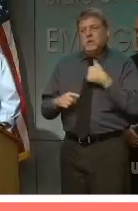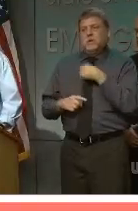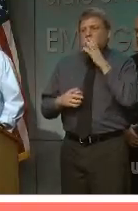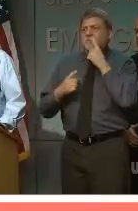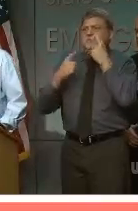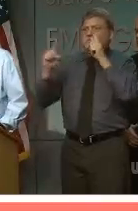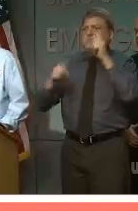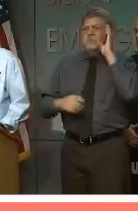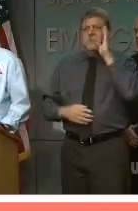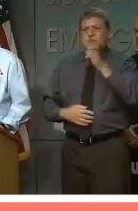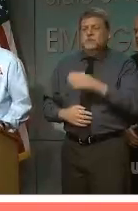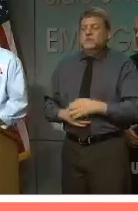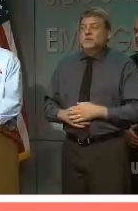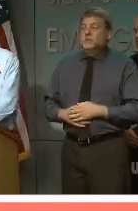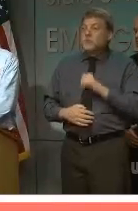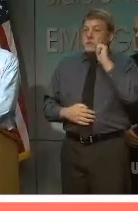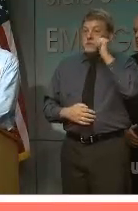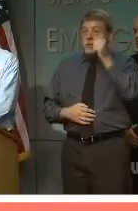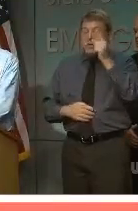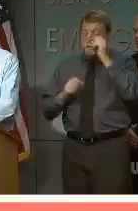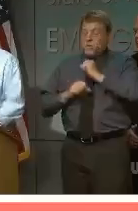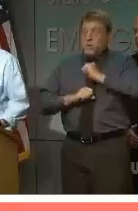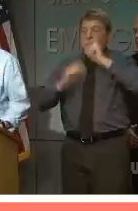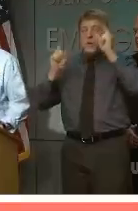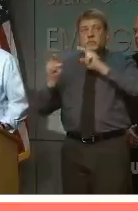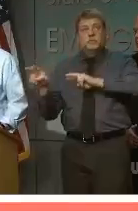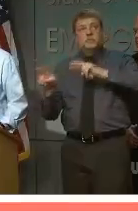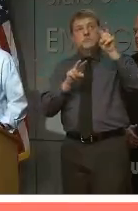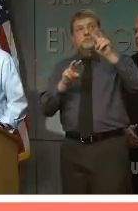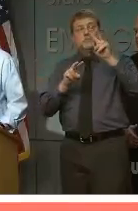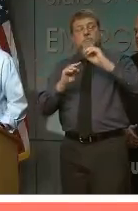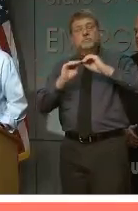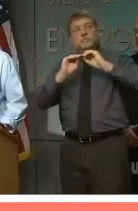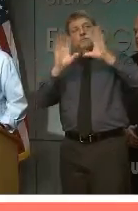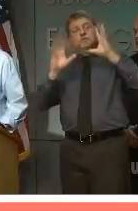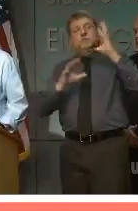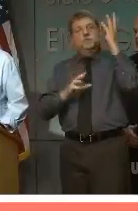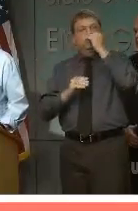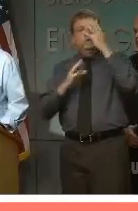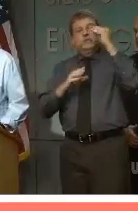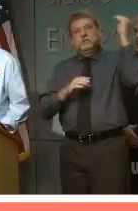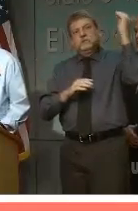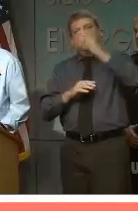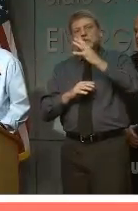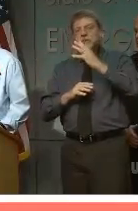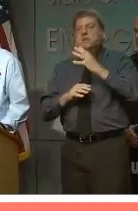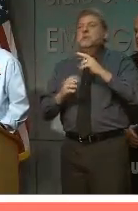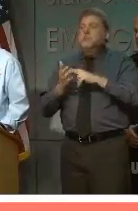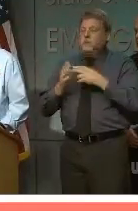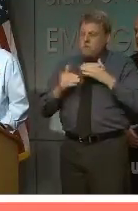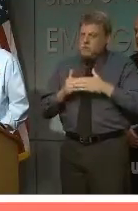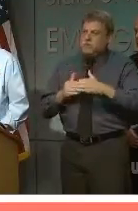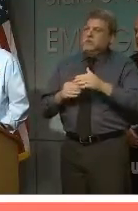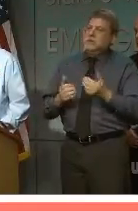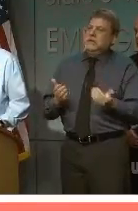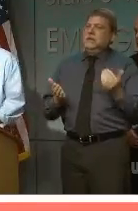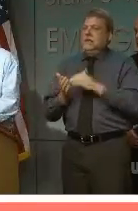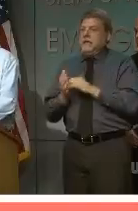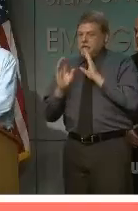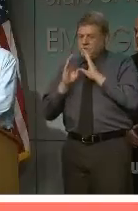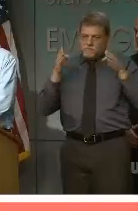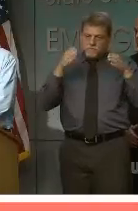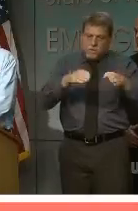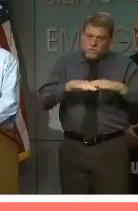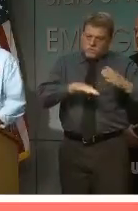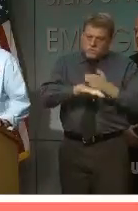skies clear and the winds die down, we can get back to the job of rebuilding and recovery in our